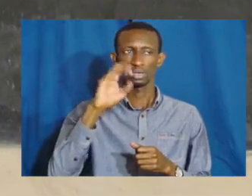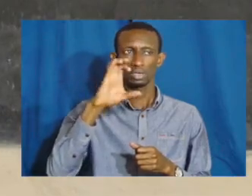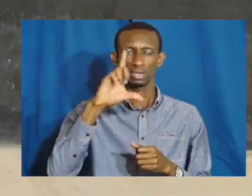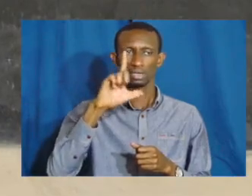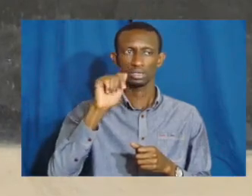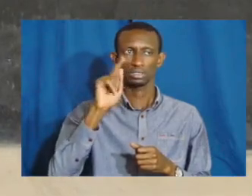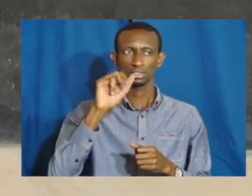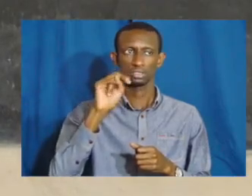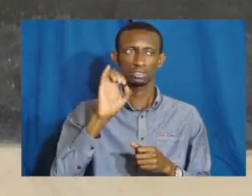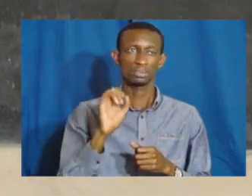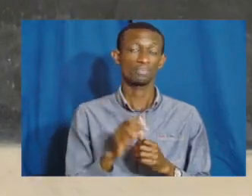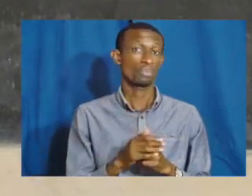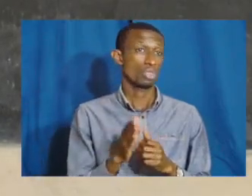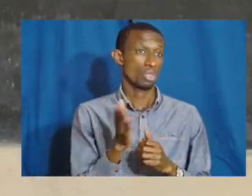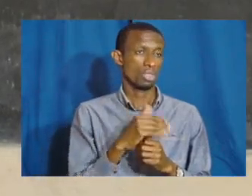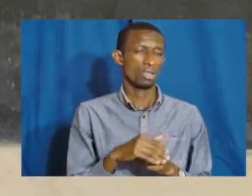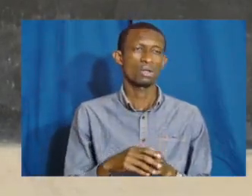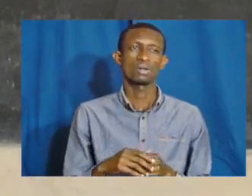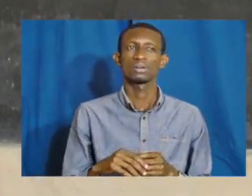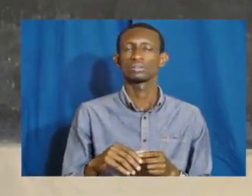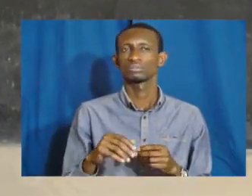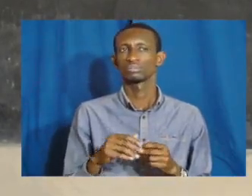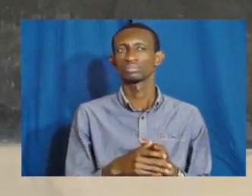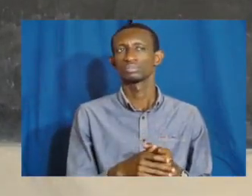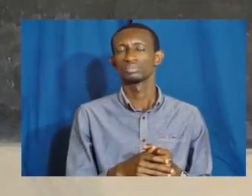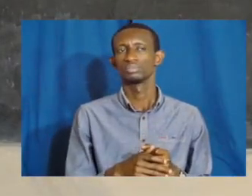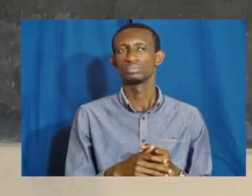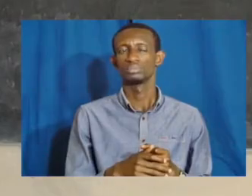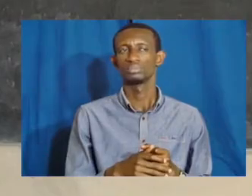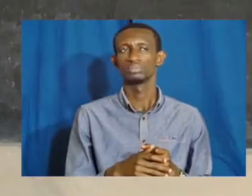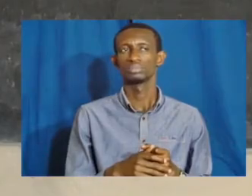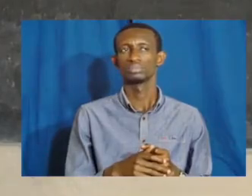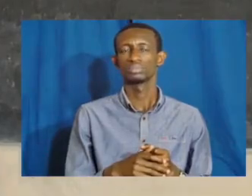of simple alcohols. Nomenclature of simple alcohols.